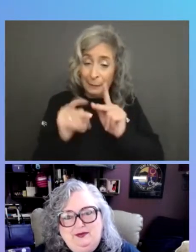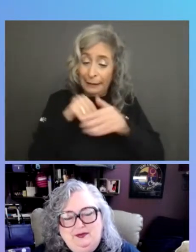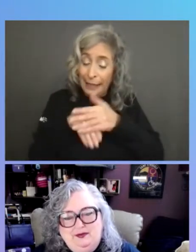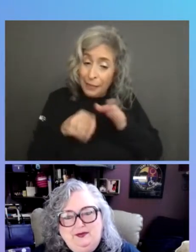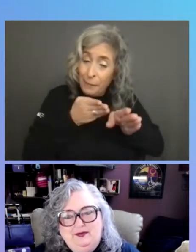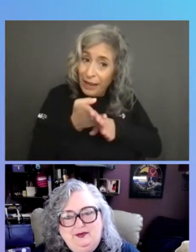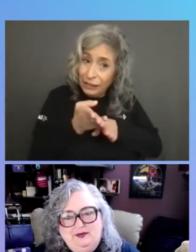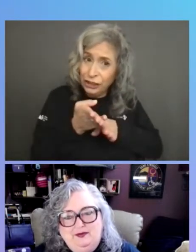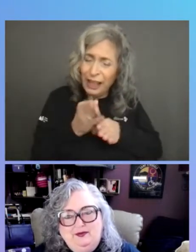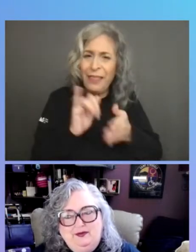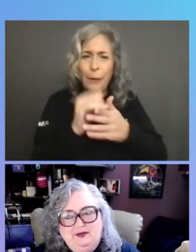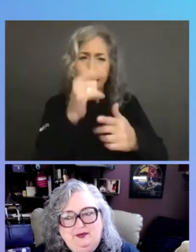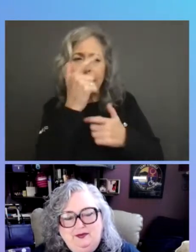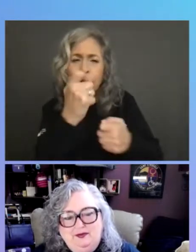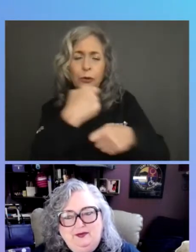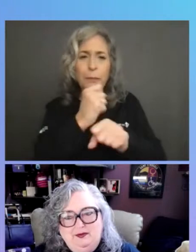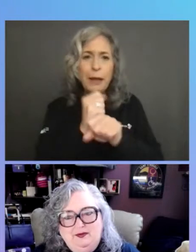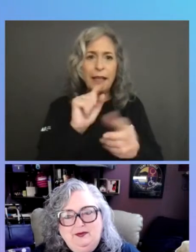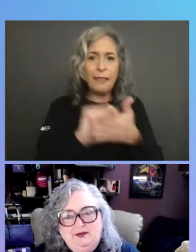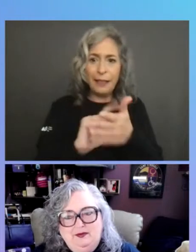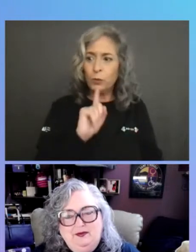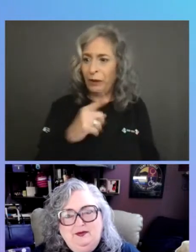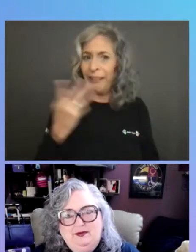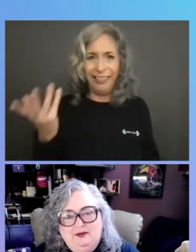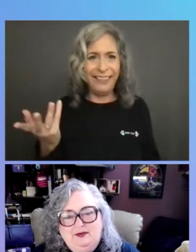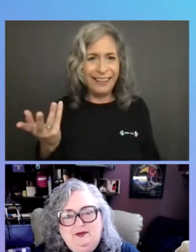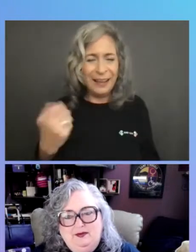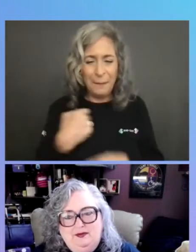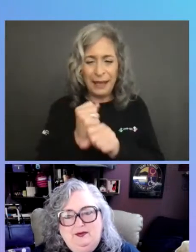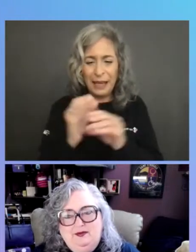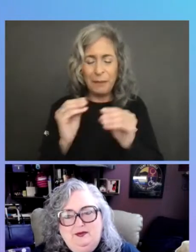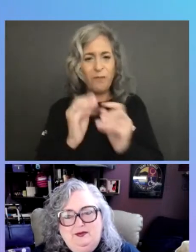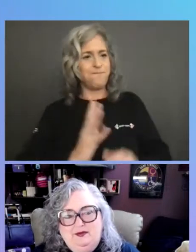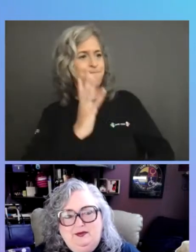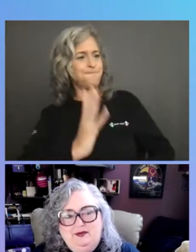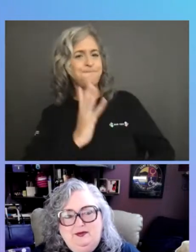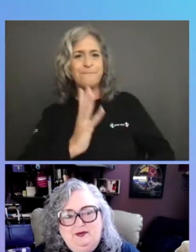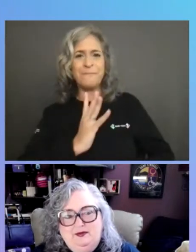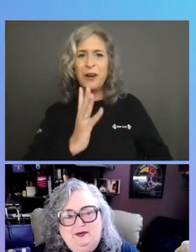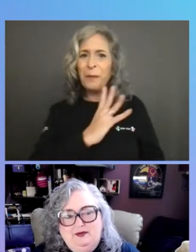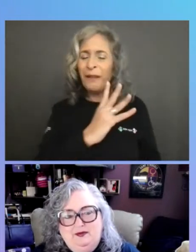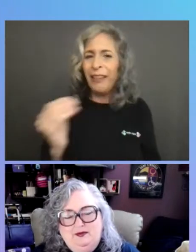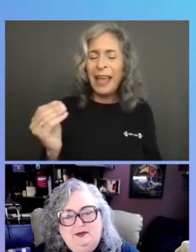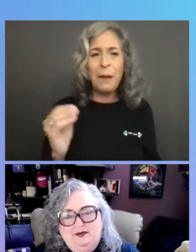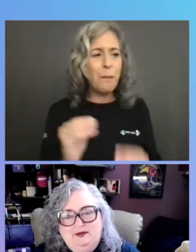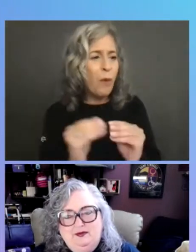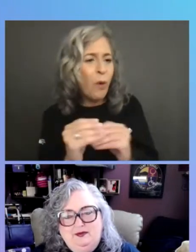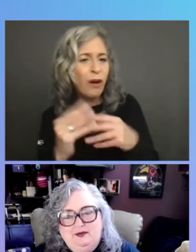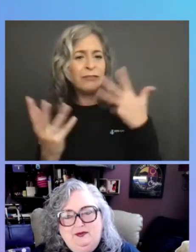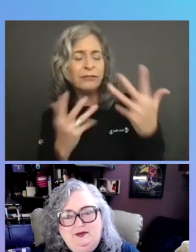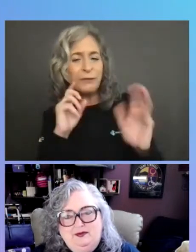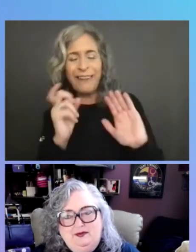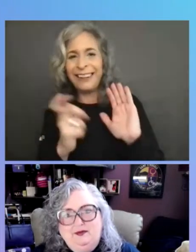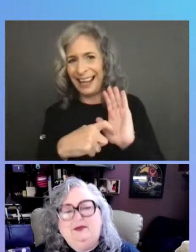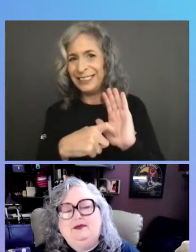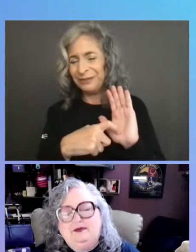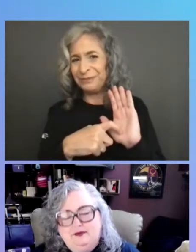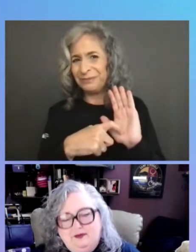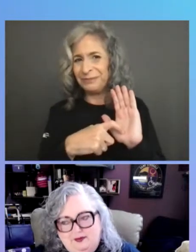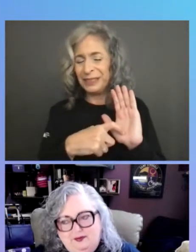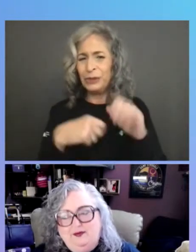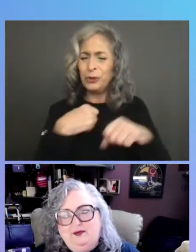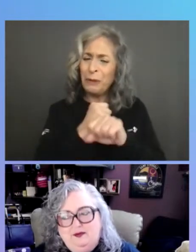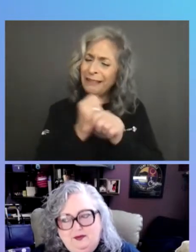who were interested in making this real, in making it more formalized, in making it more recognized, and making